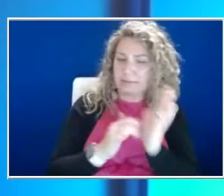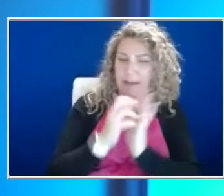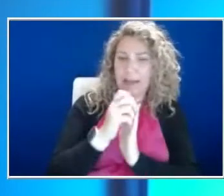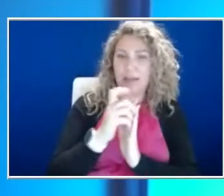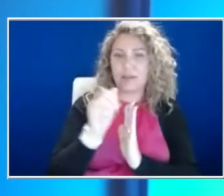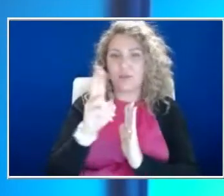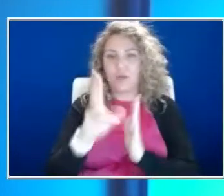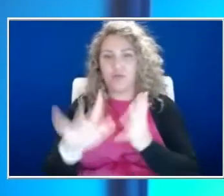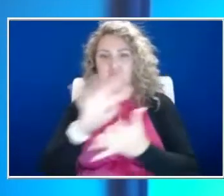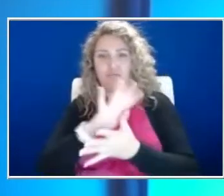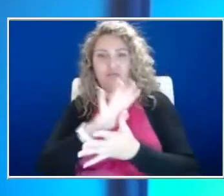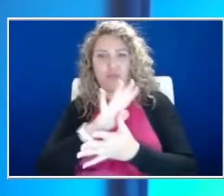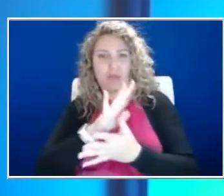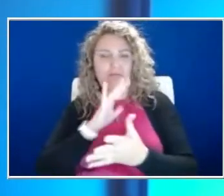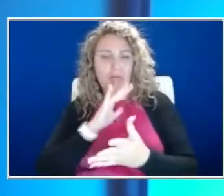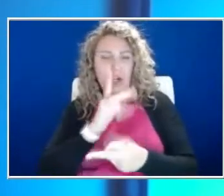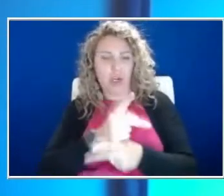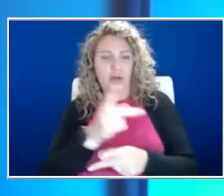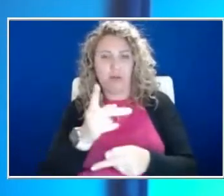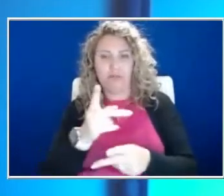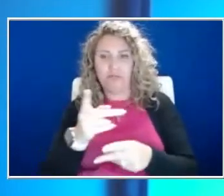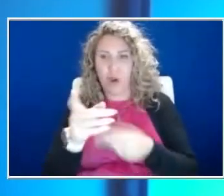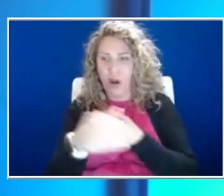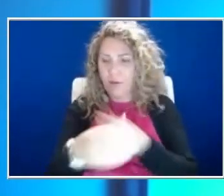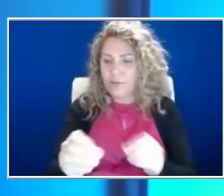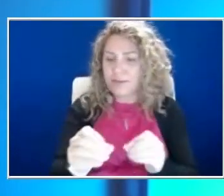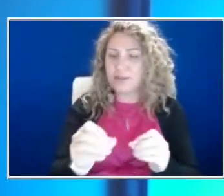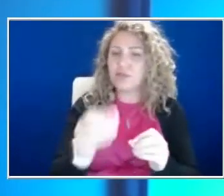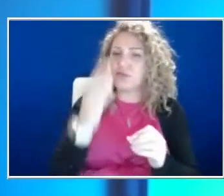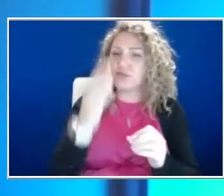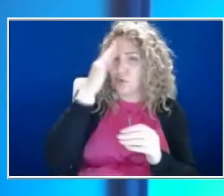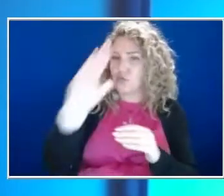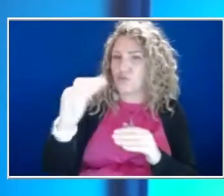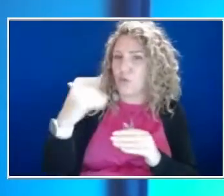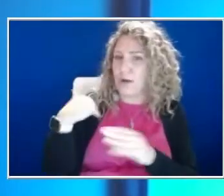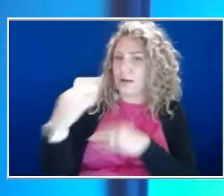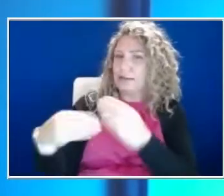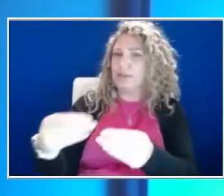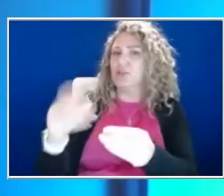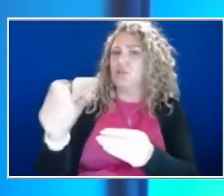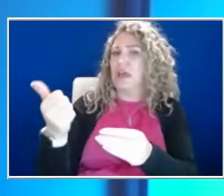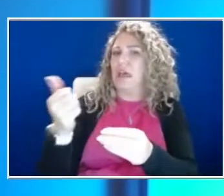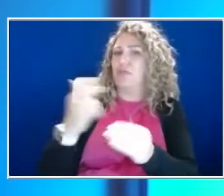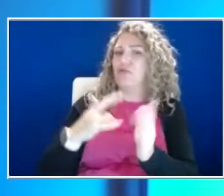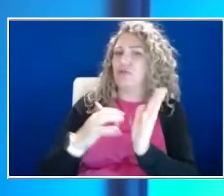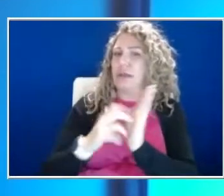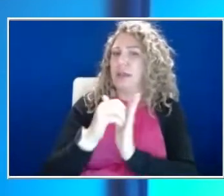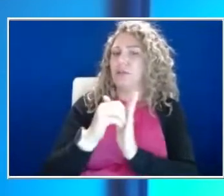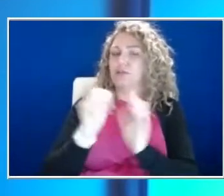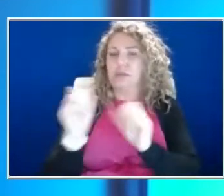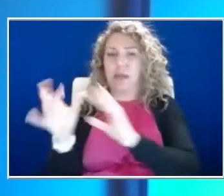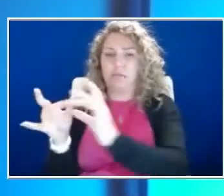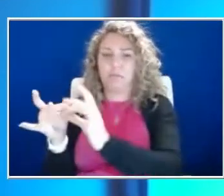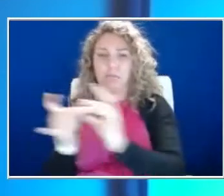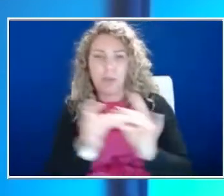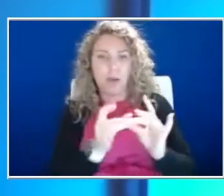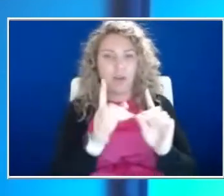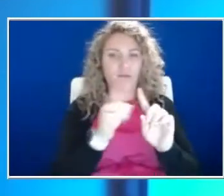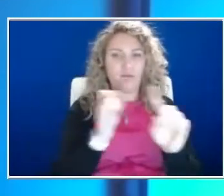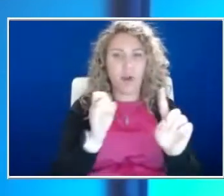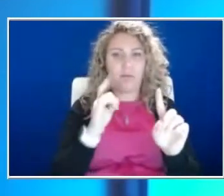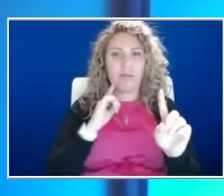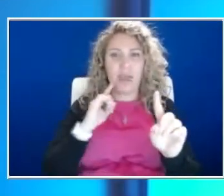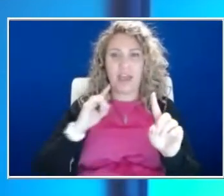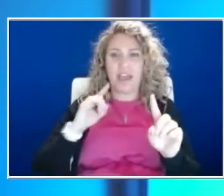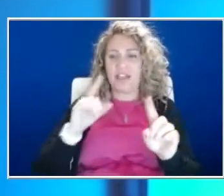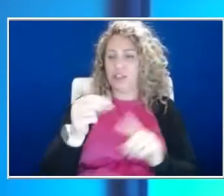family history because there are certain other types of cancers that can be linked from that genetic mutation standpoint to breast